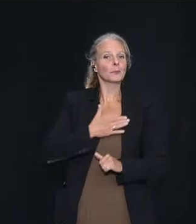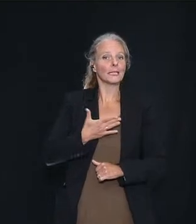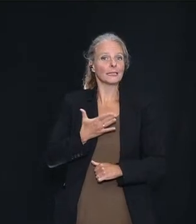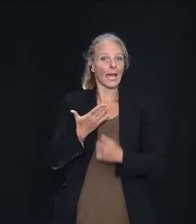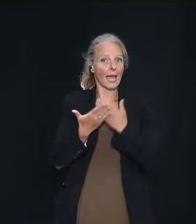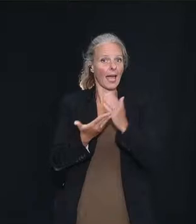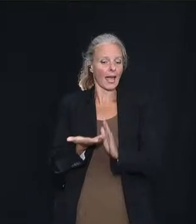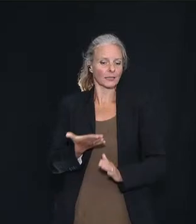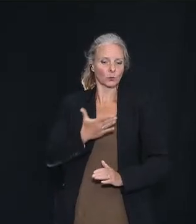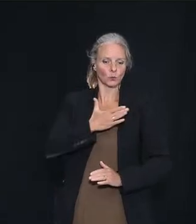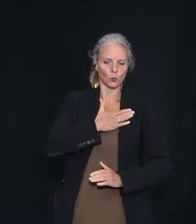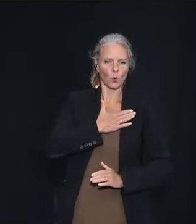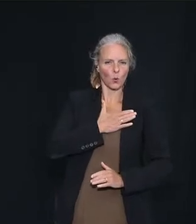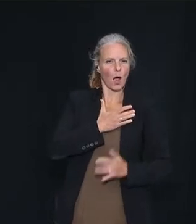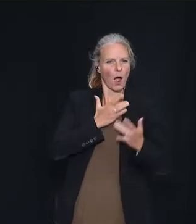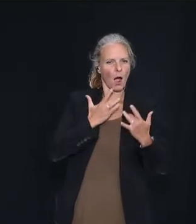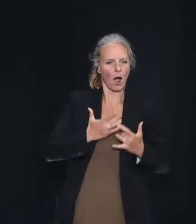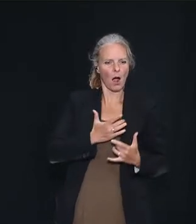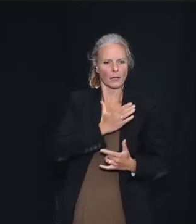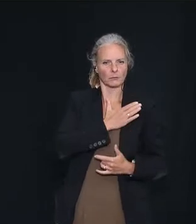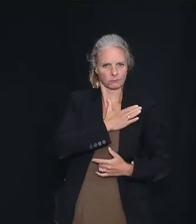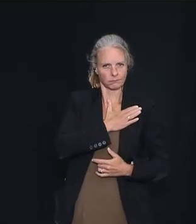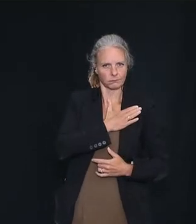heart, each one of you.